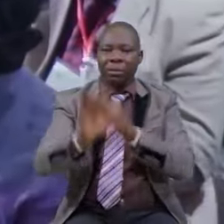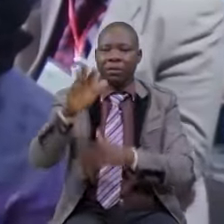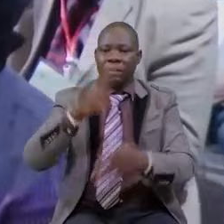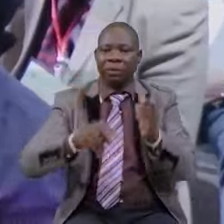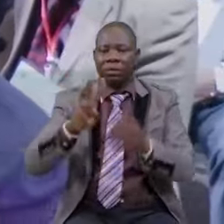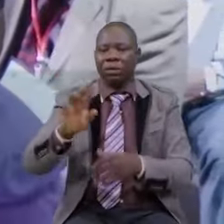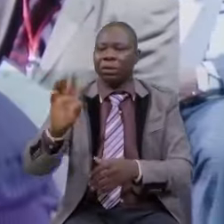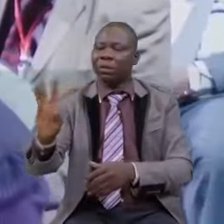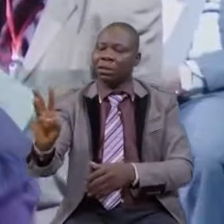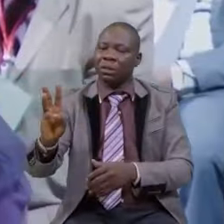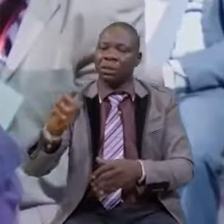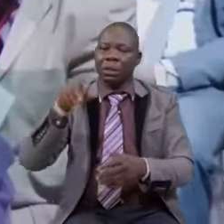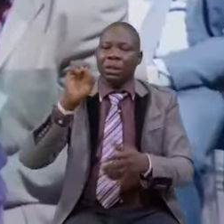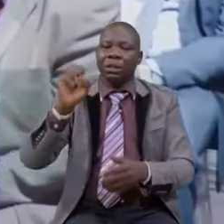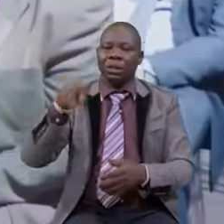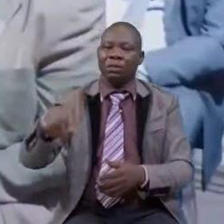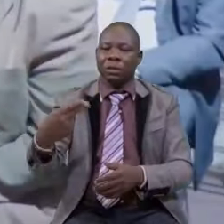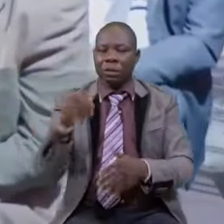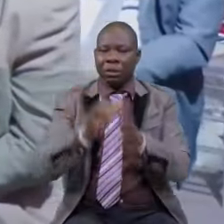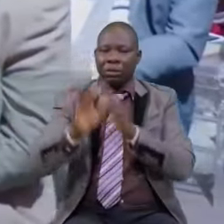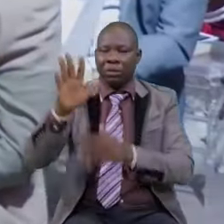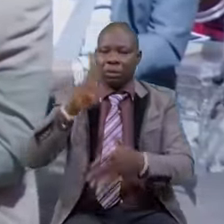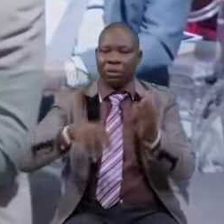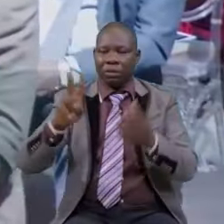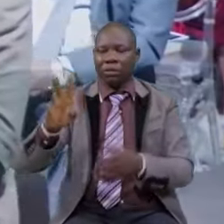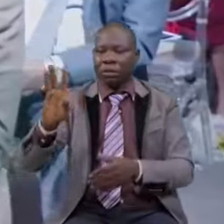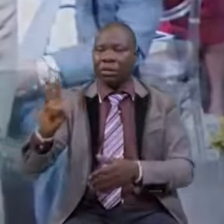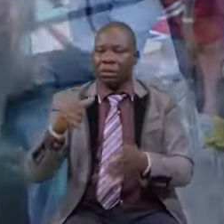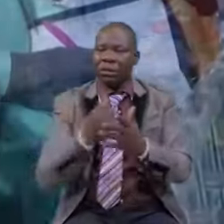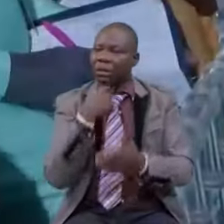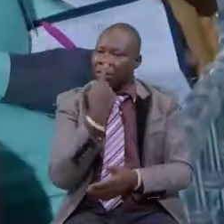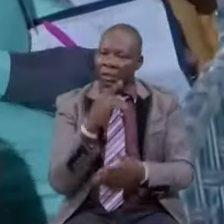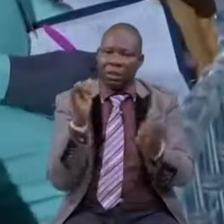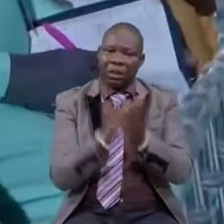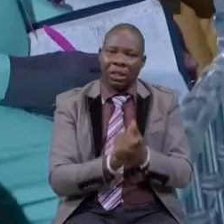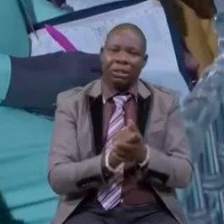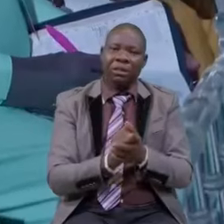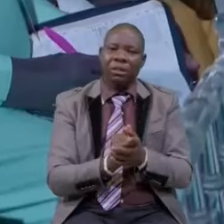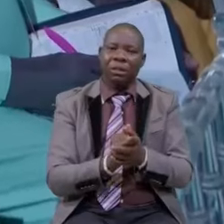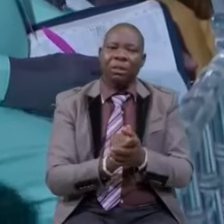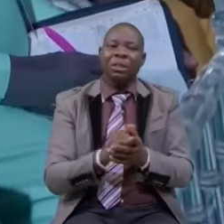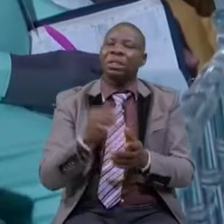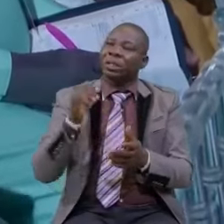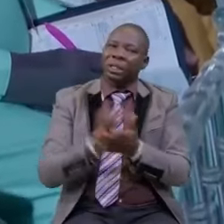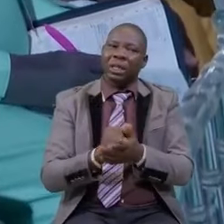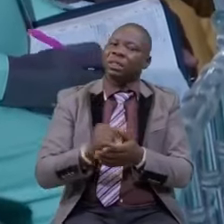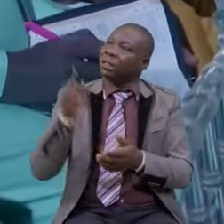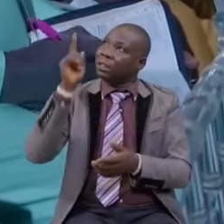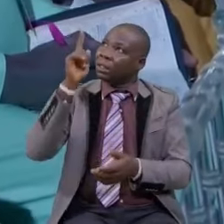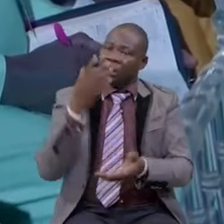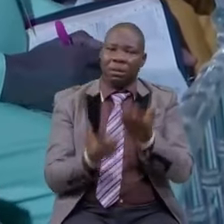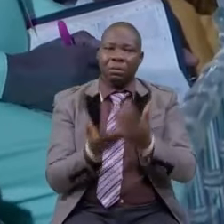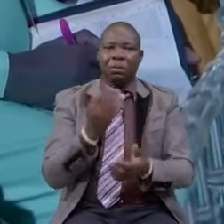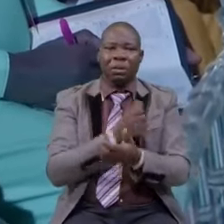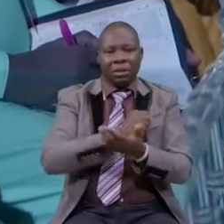26. Ephesians chapter 5, verse 26, it says that he might sanctify and